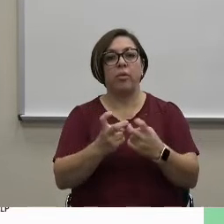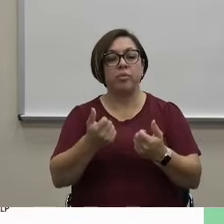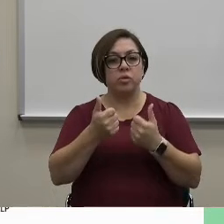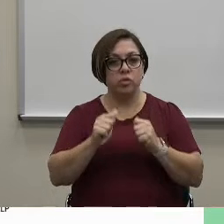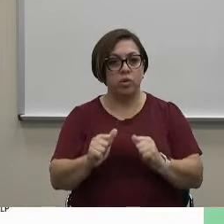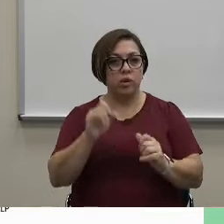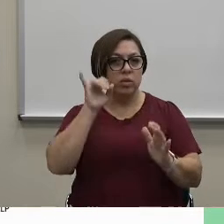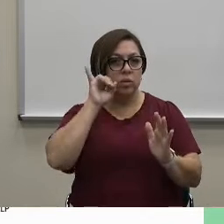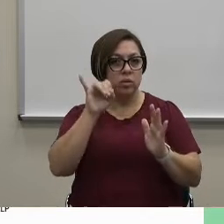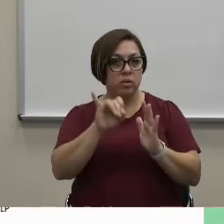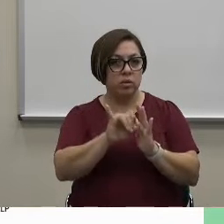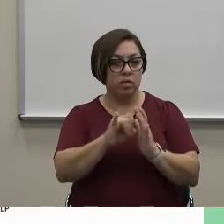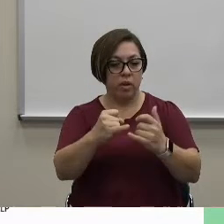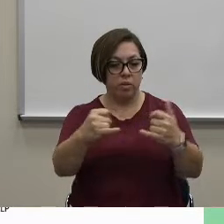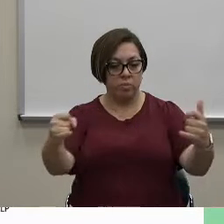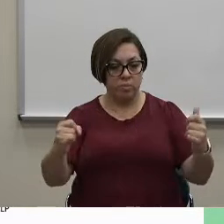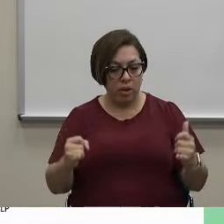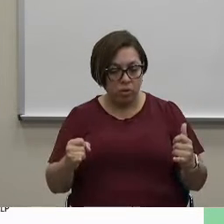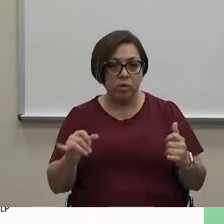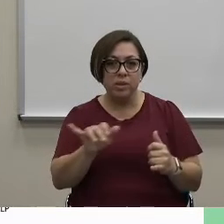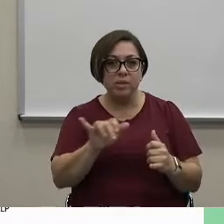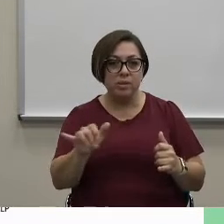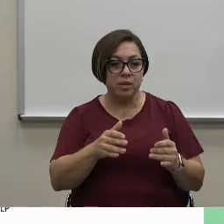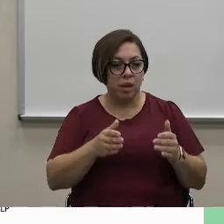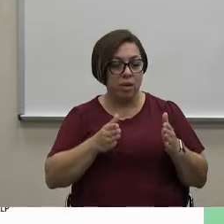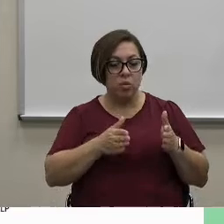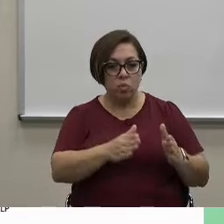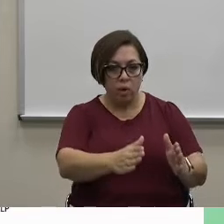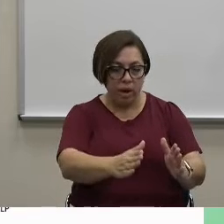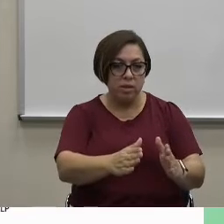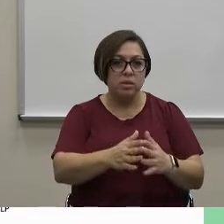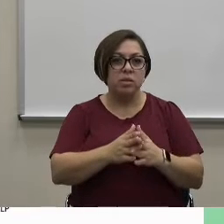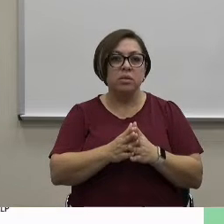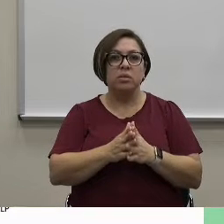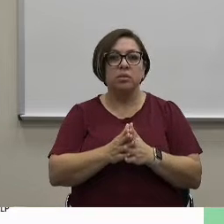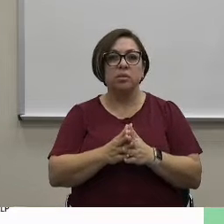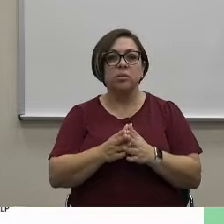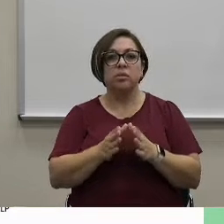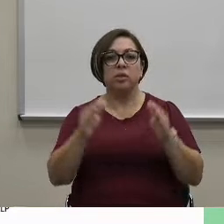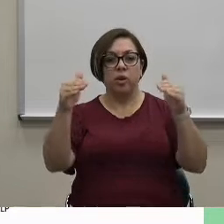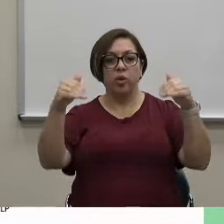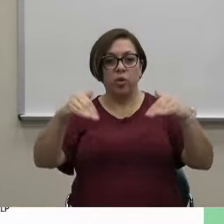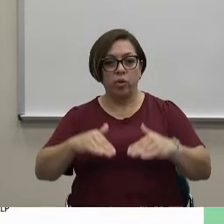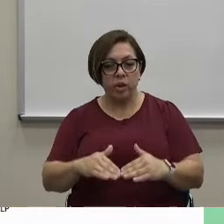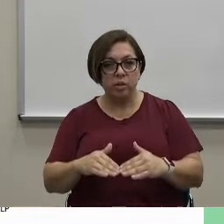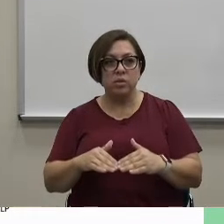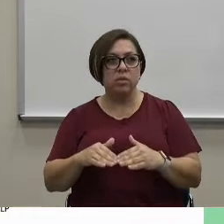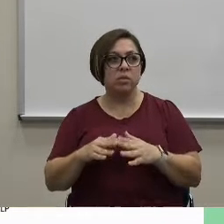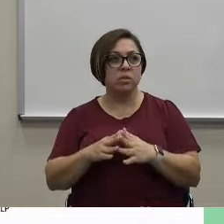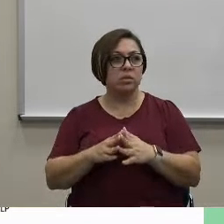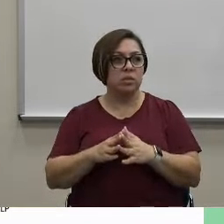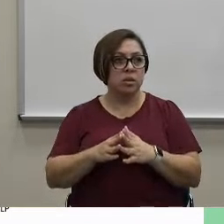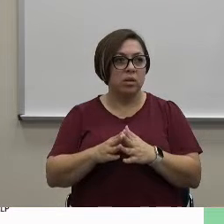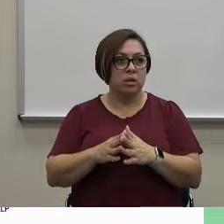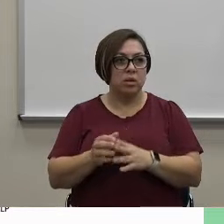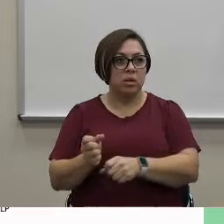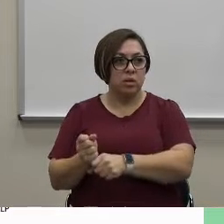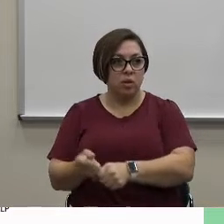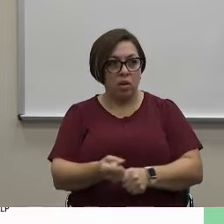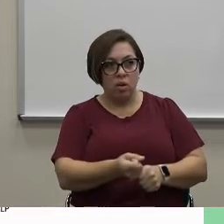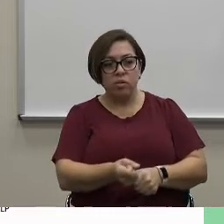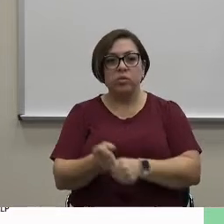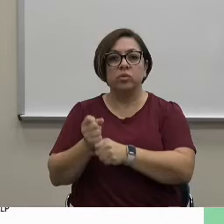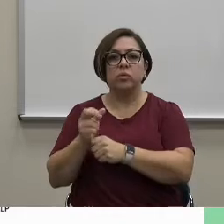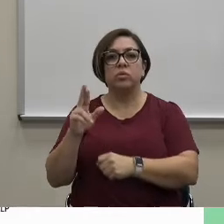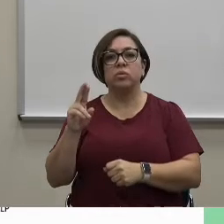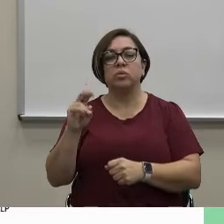boundaries. Those are major roadways, geographic features such as creeks, arroyos, golf courses, things that are